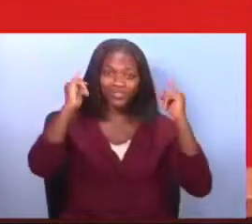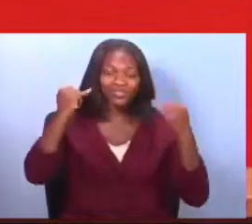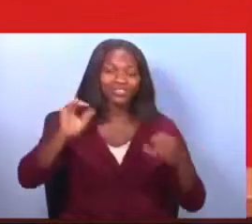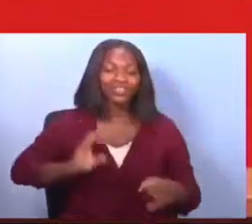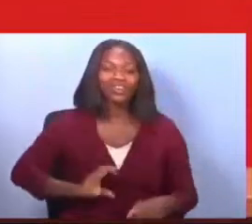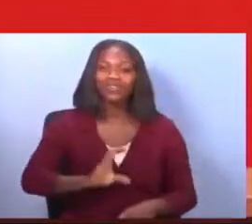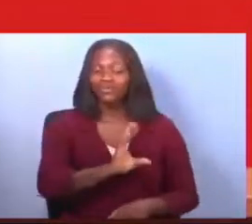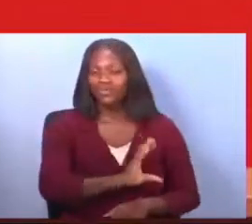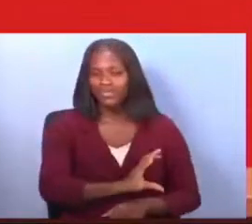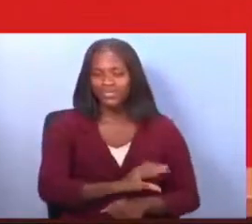I know